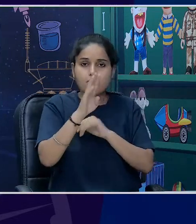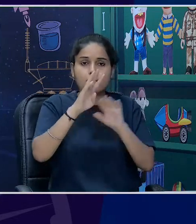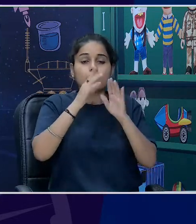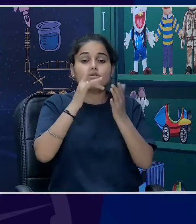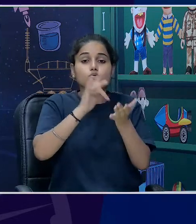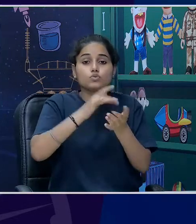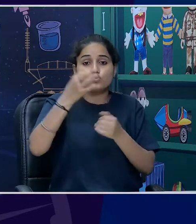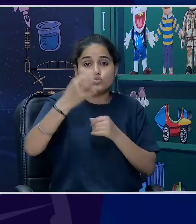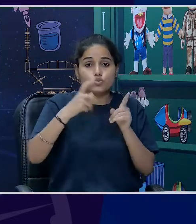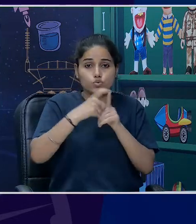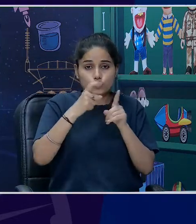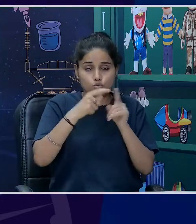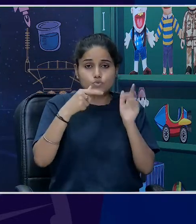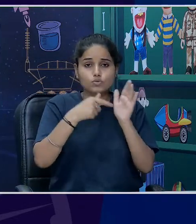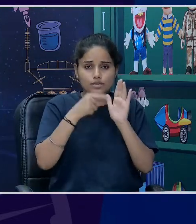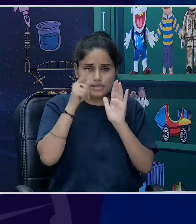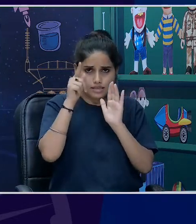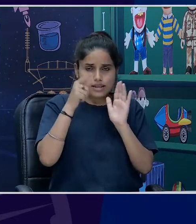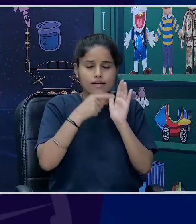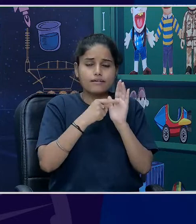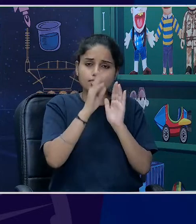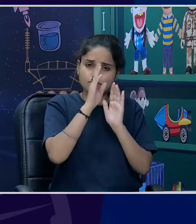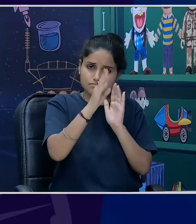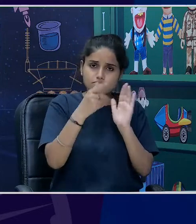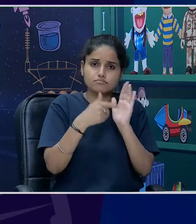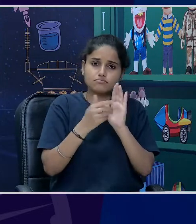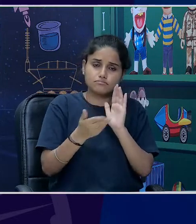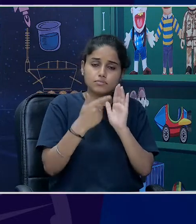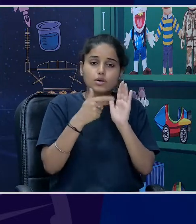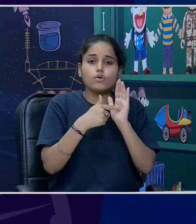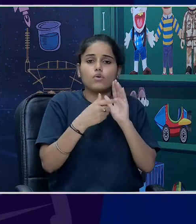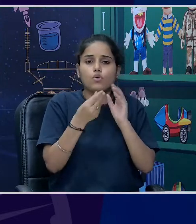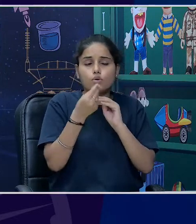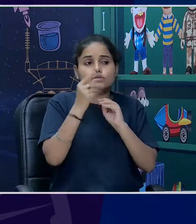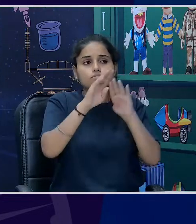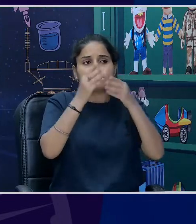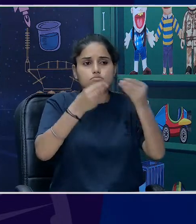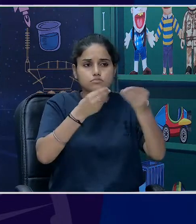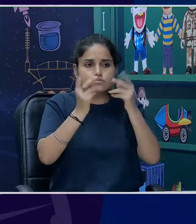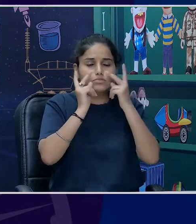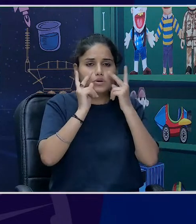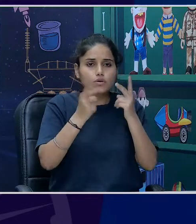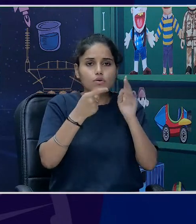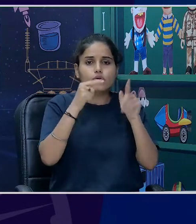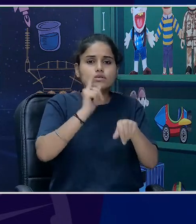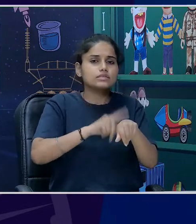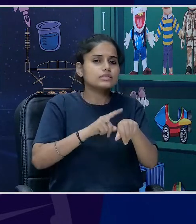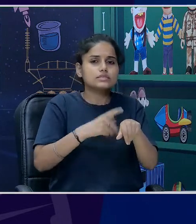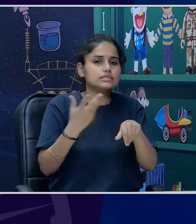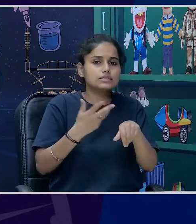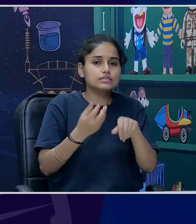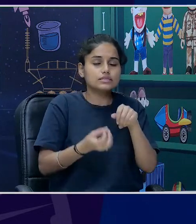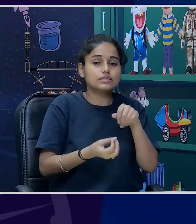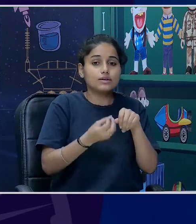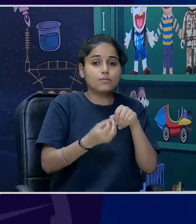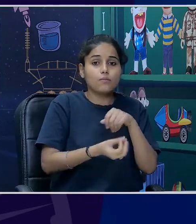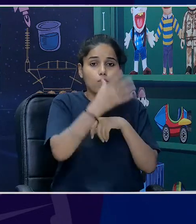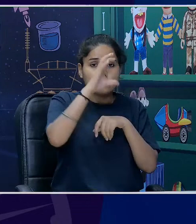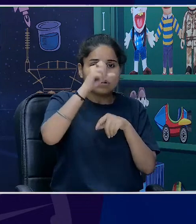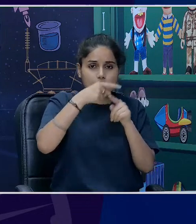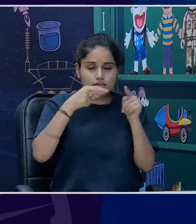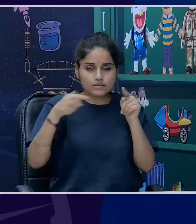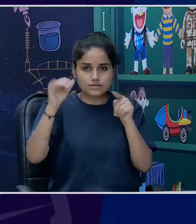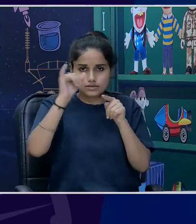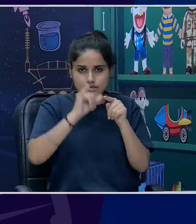New Delhi's Publication Division Department, and there you can buy these books. The timing for these books would be 9:30 a.m. to